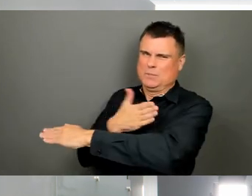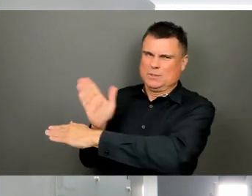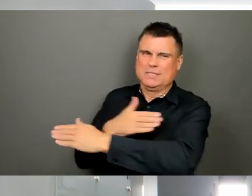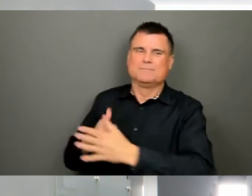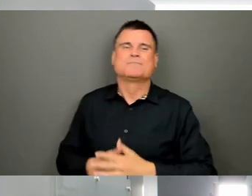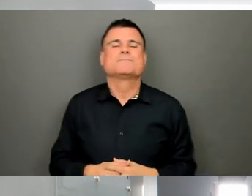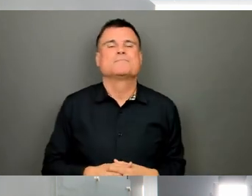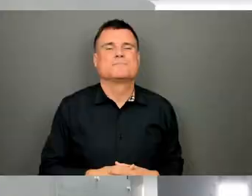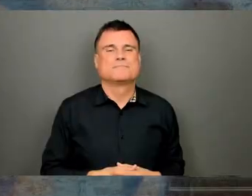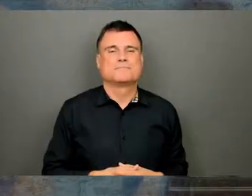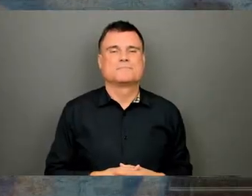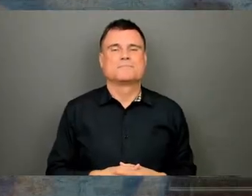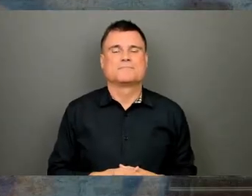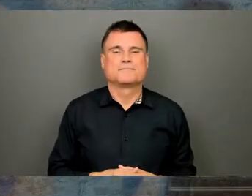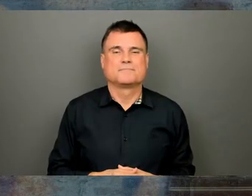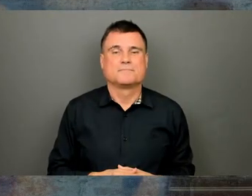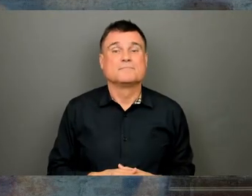All right, cut the music.